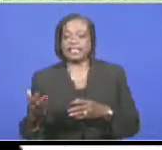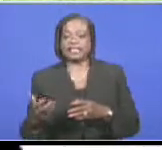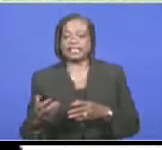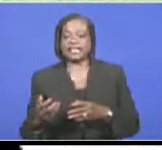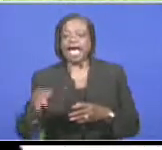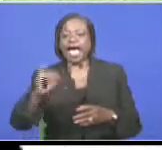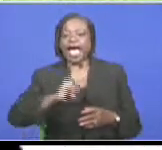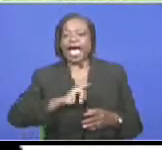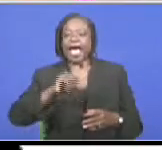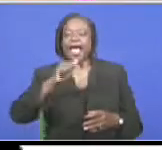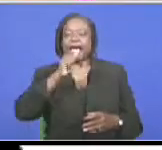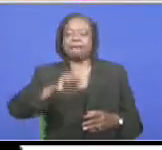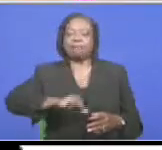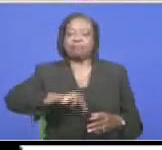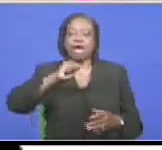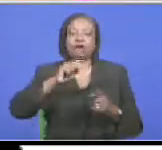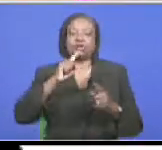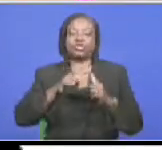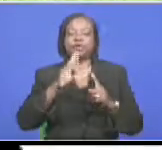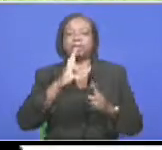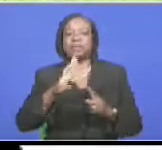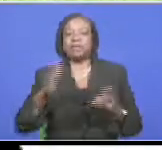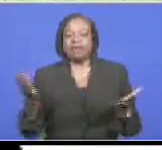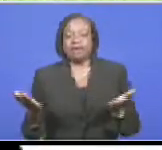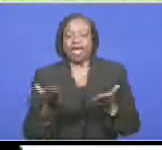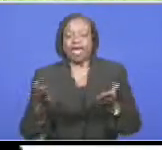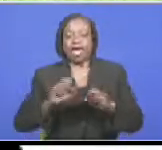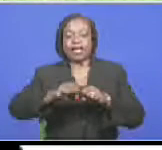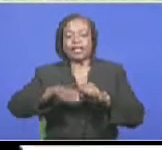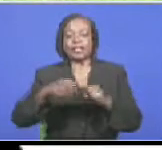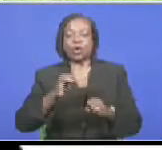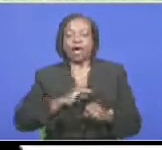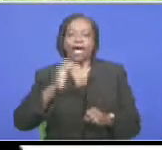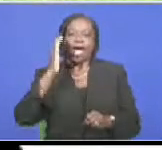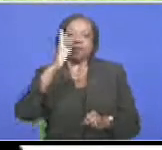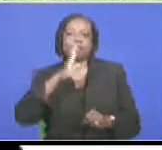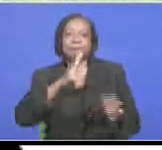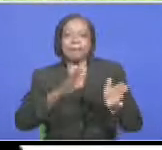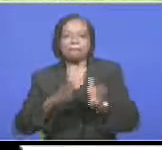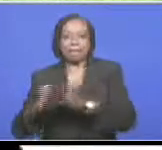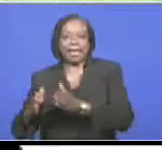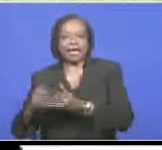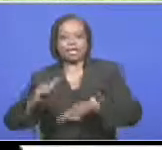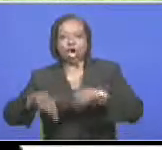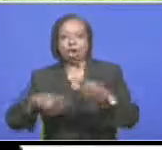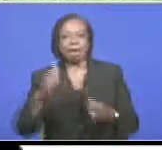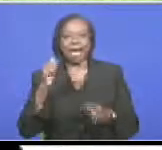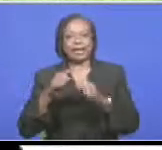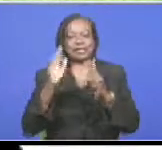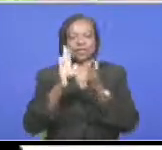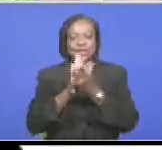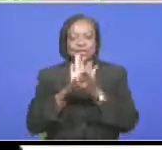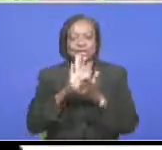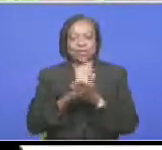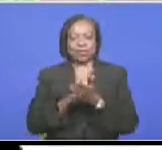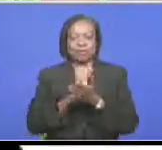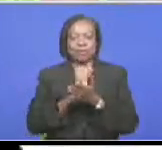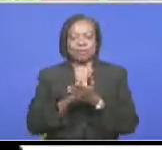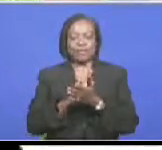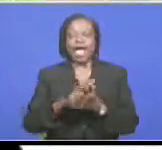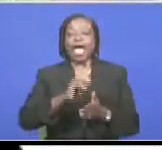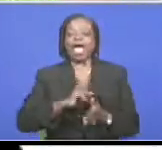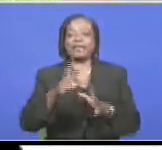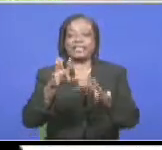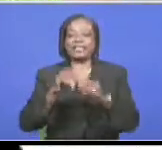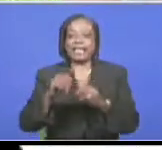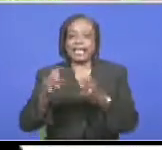I'm proud to be here, so I will be prepared to go back to school. I would take